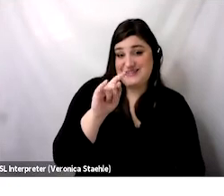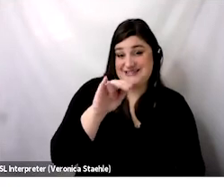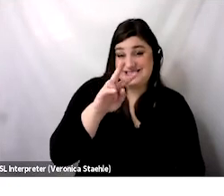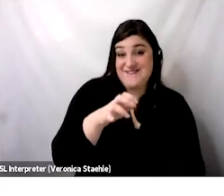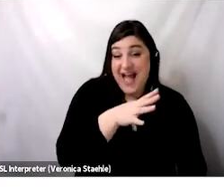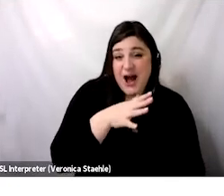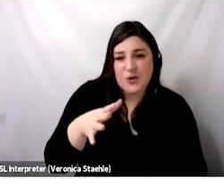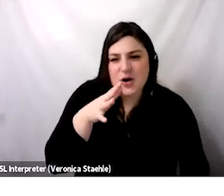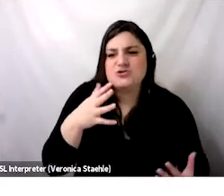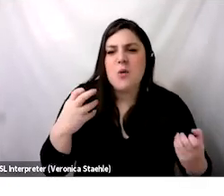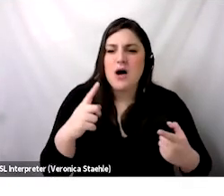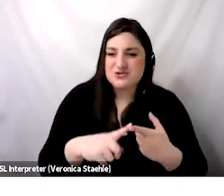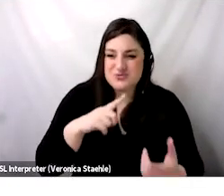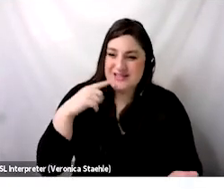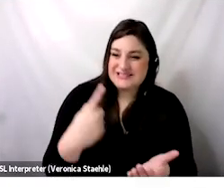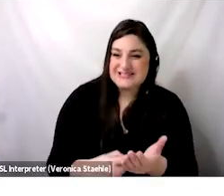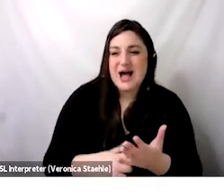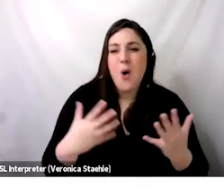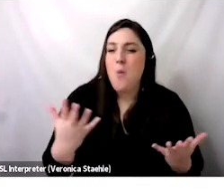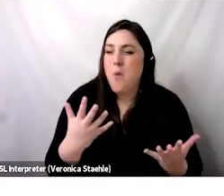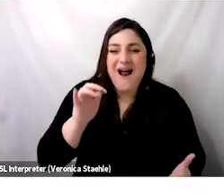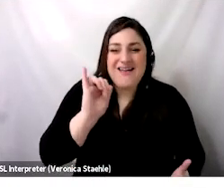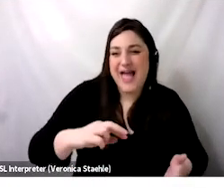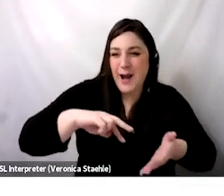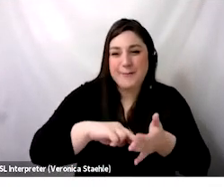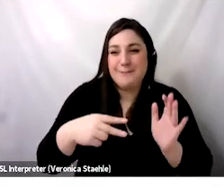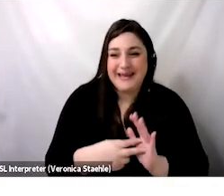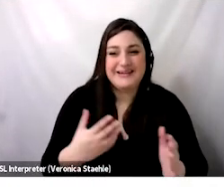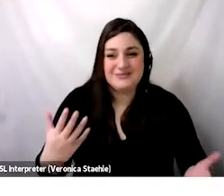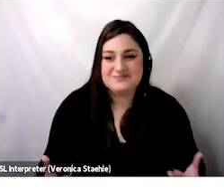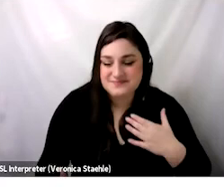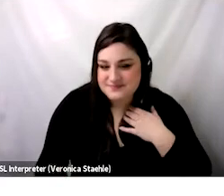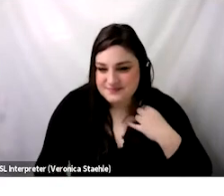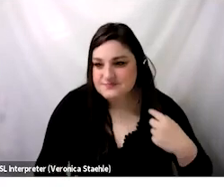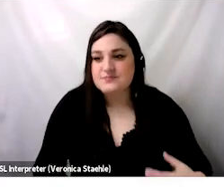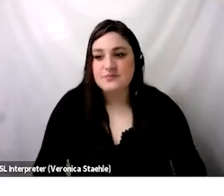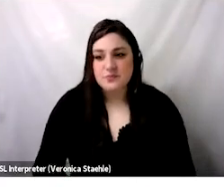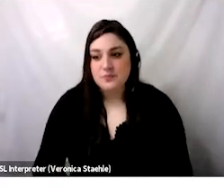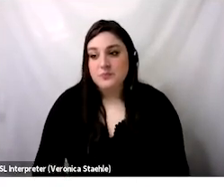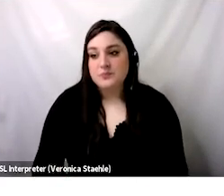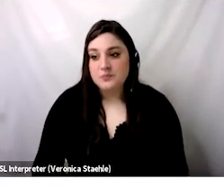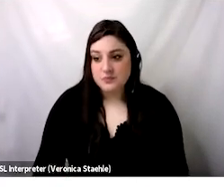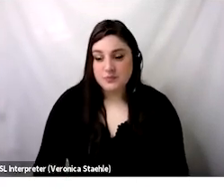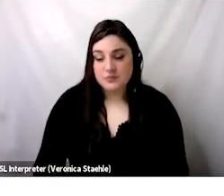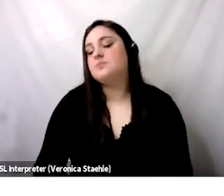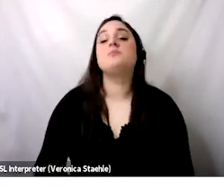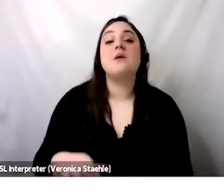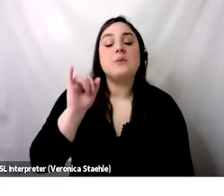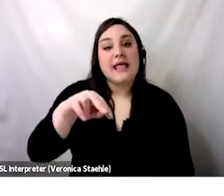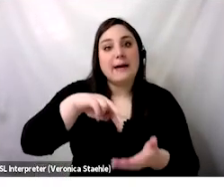mean? Well, we mean about the principles used in rebuilding, as we said from the